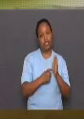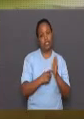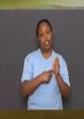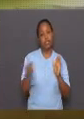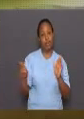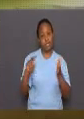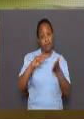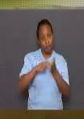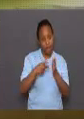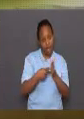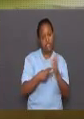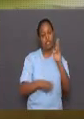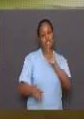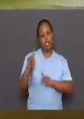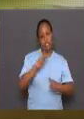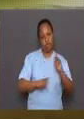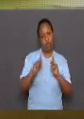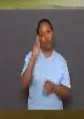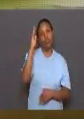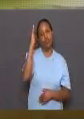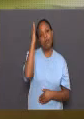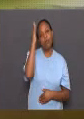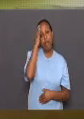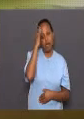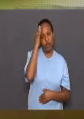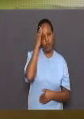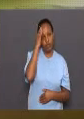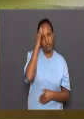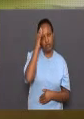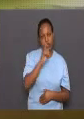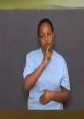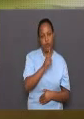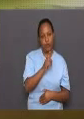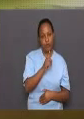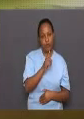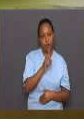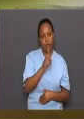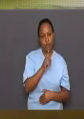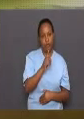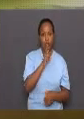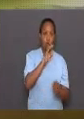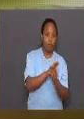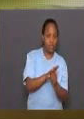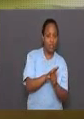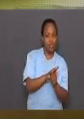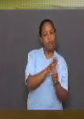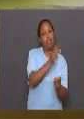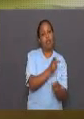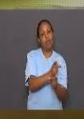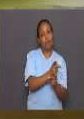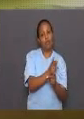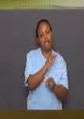Transparency means that the people will know when a promise has not been kept or